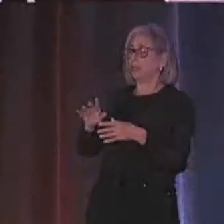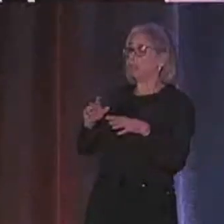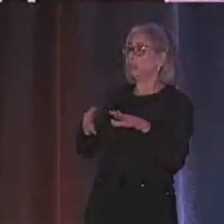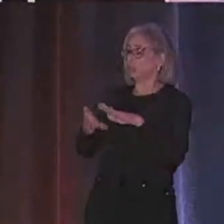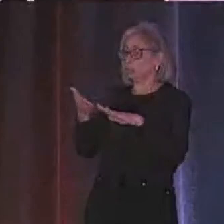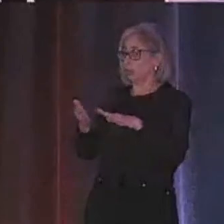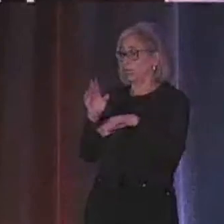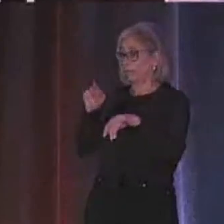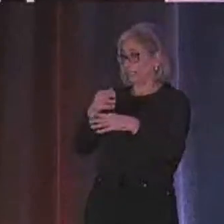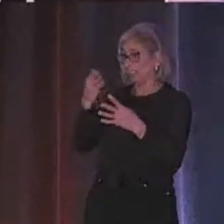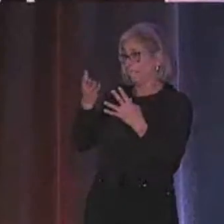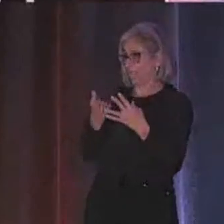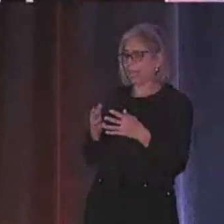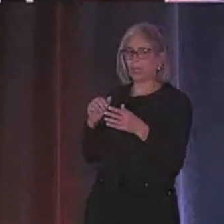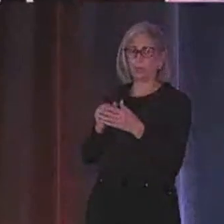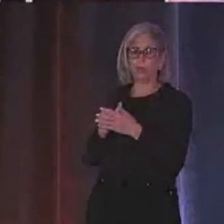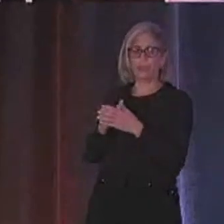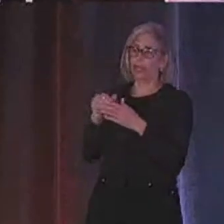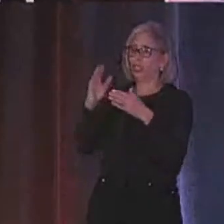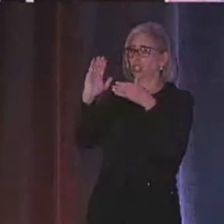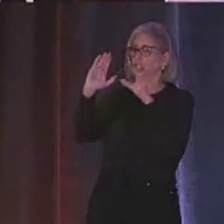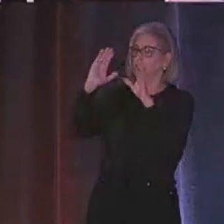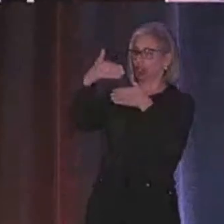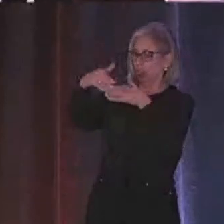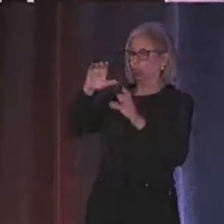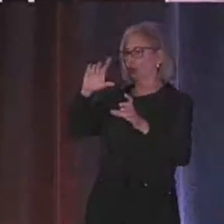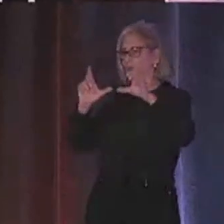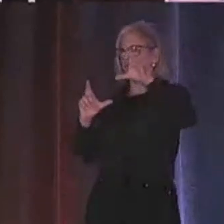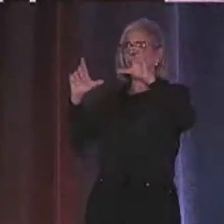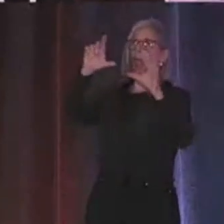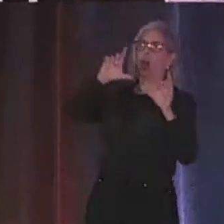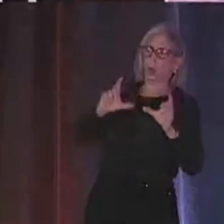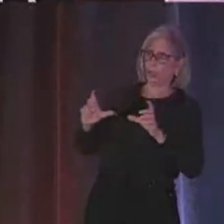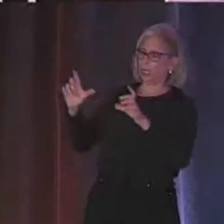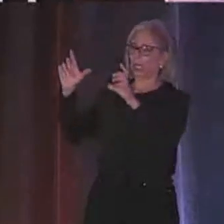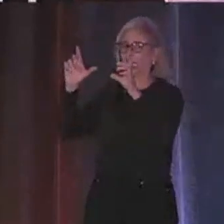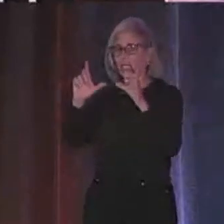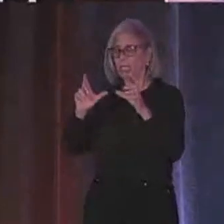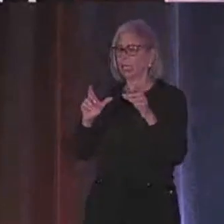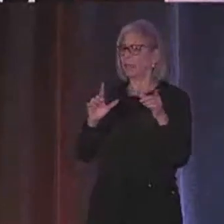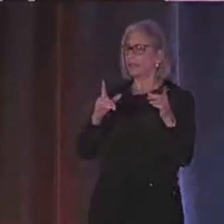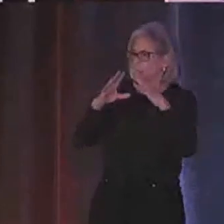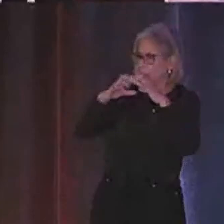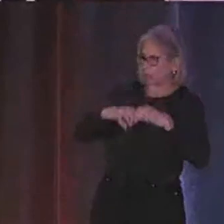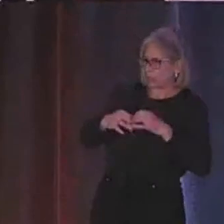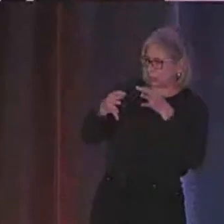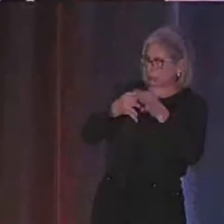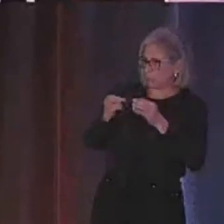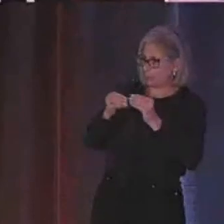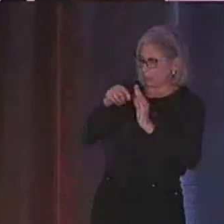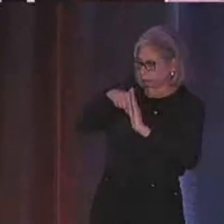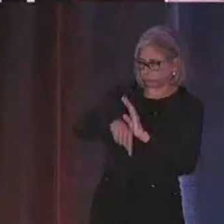with a cube floating, spinning through space. So let's break this down a bit.